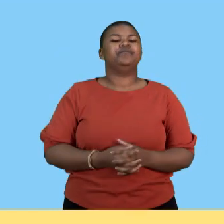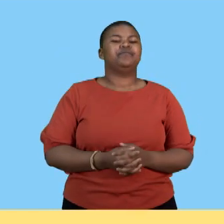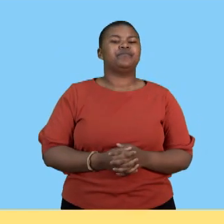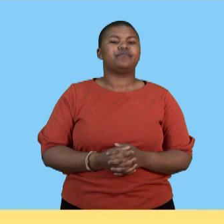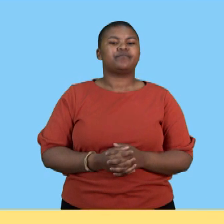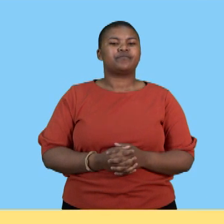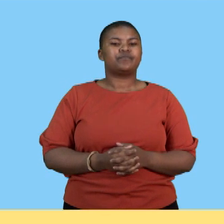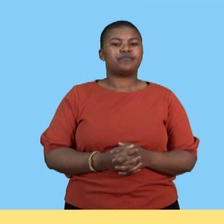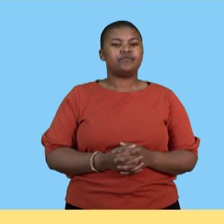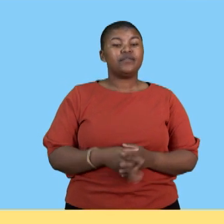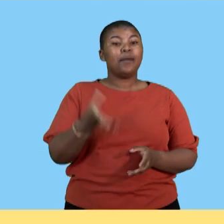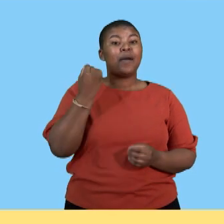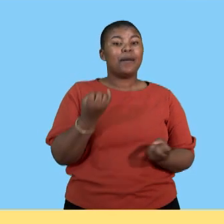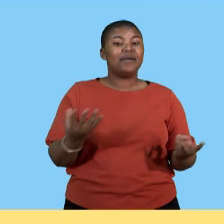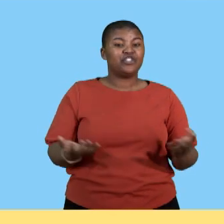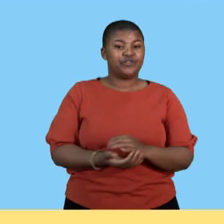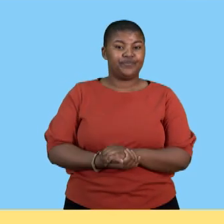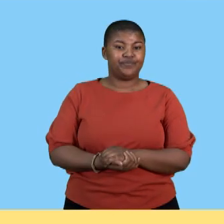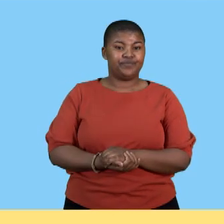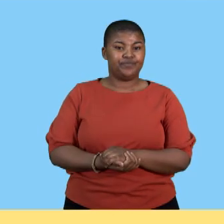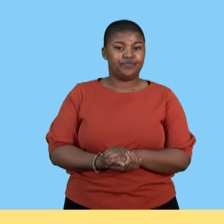1,355. That will give me